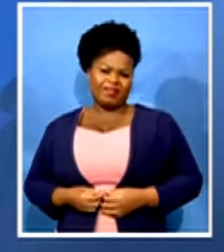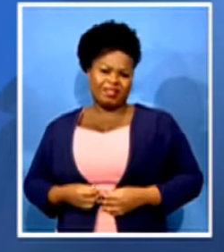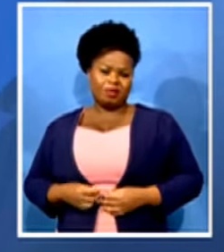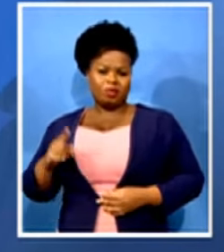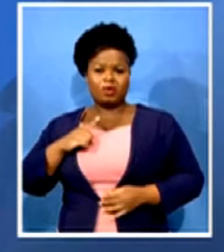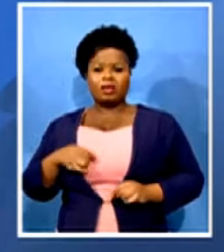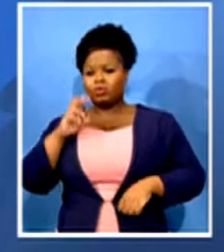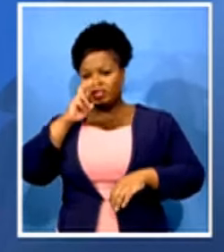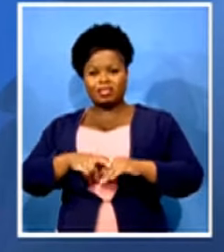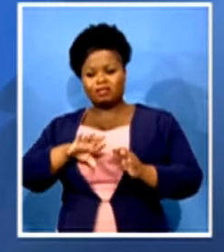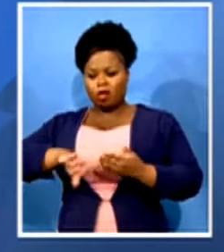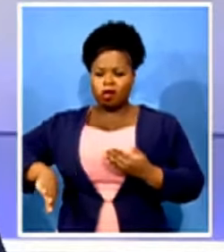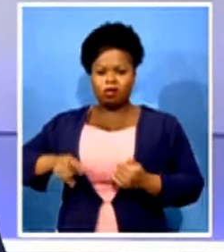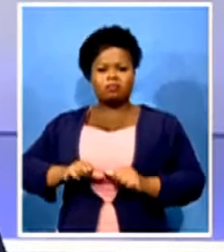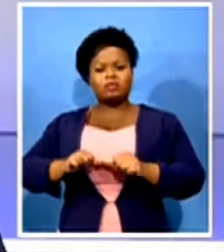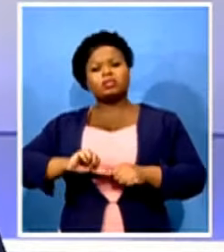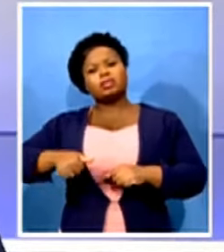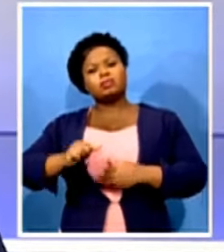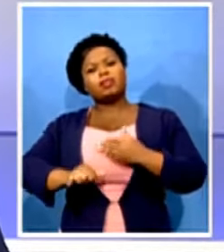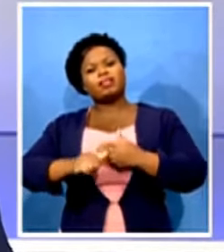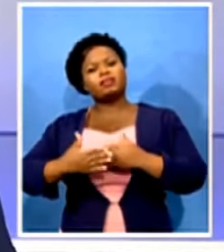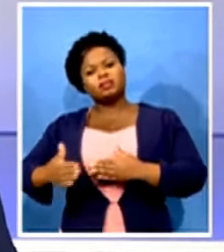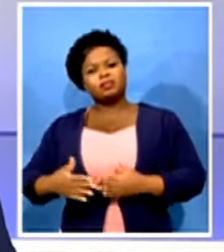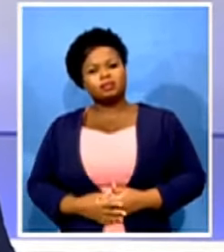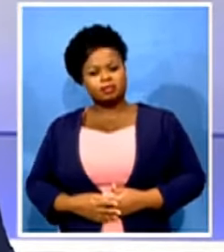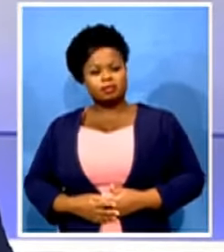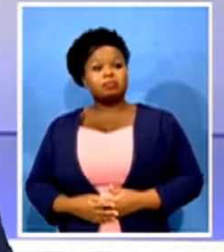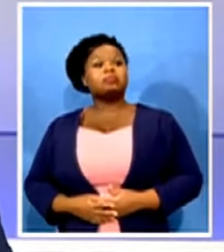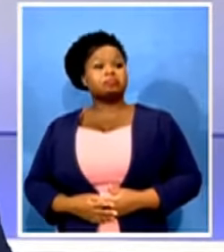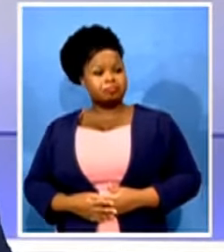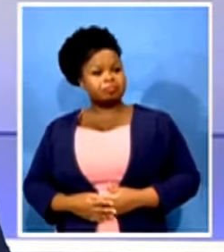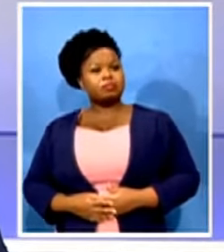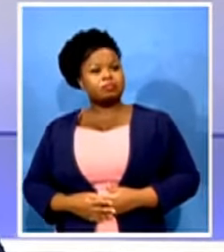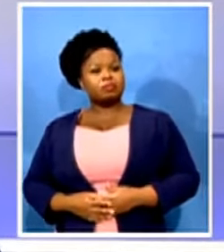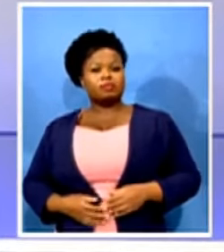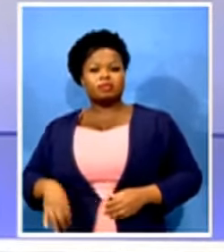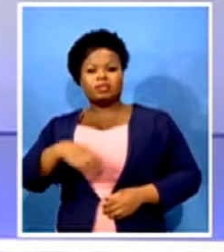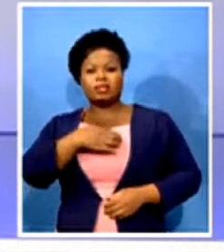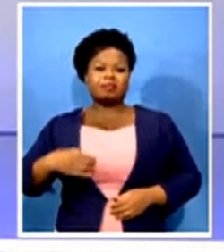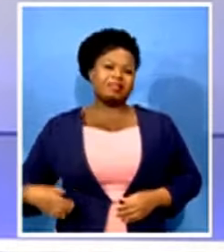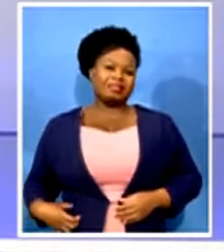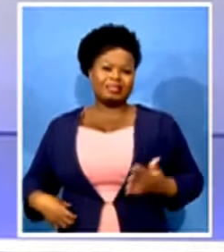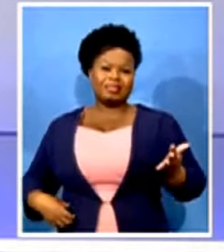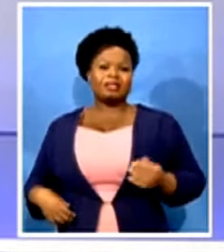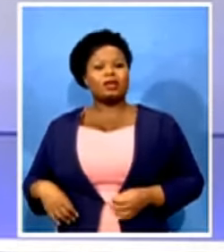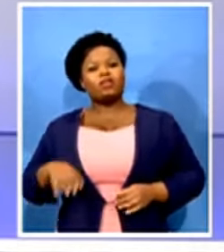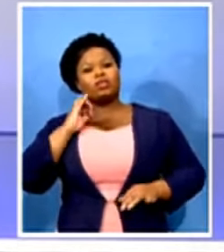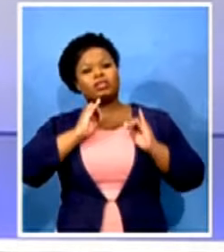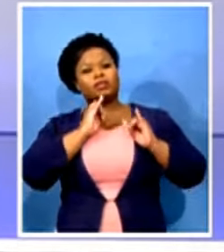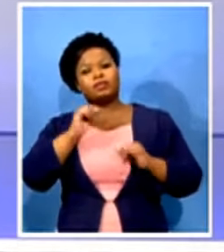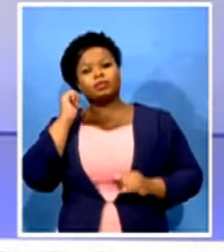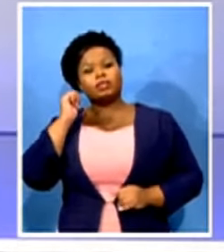couple of months in this space. Yeah. The president has said in an interview yesterday, actually, that he was